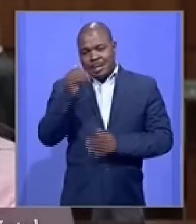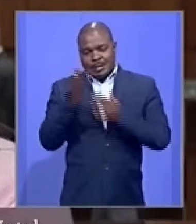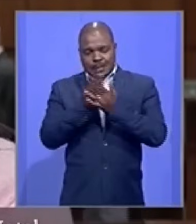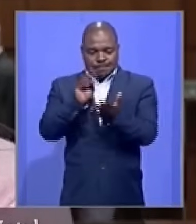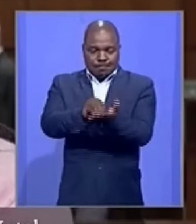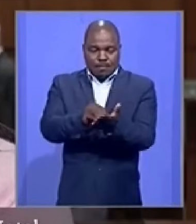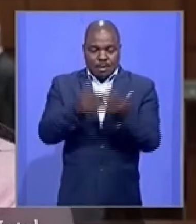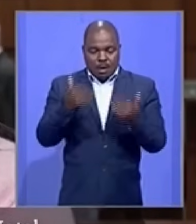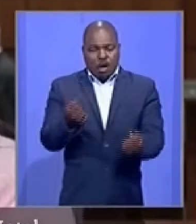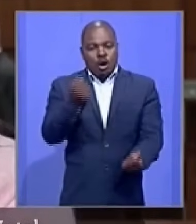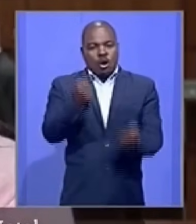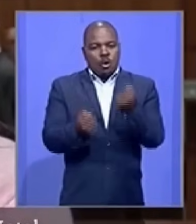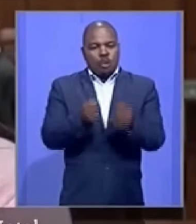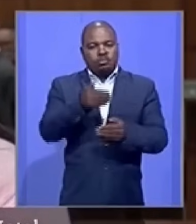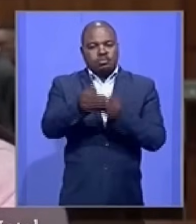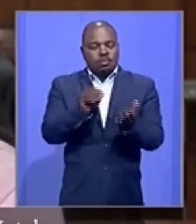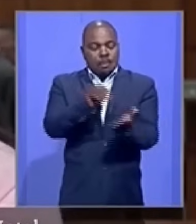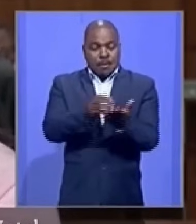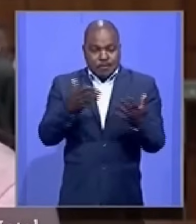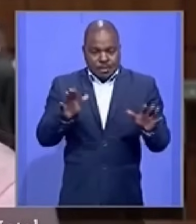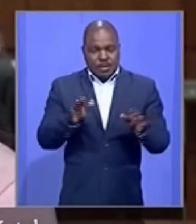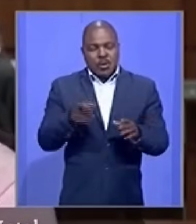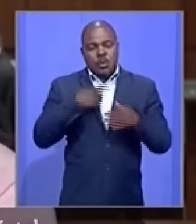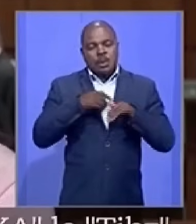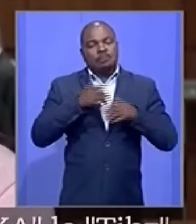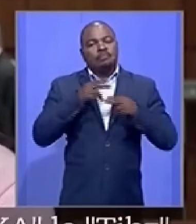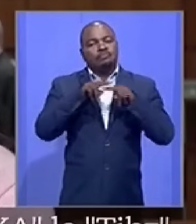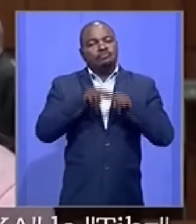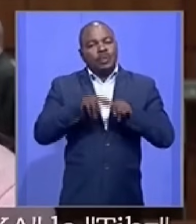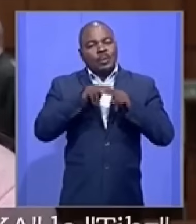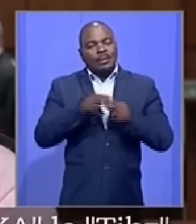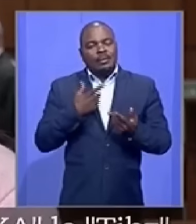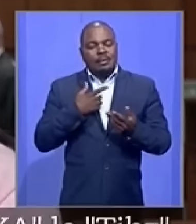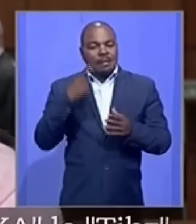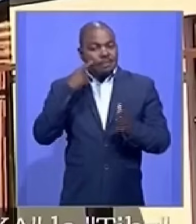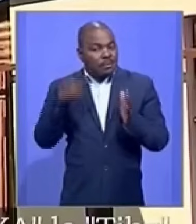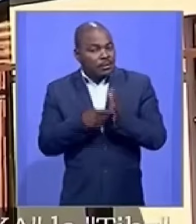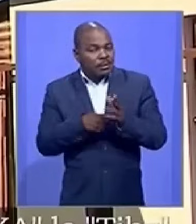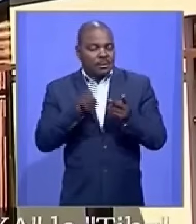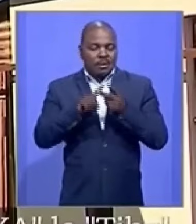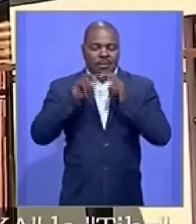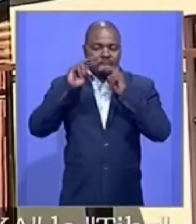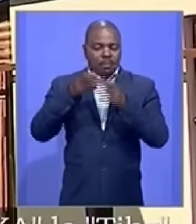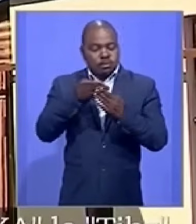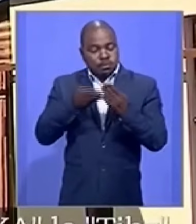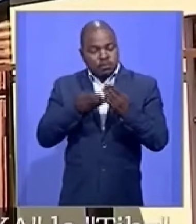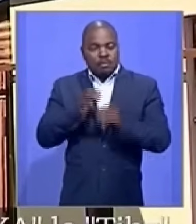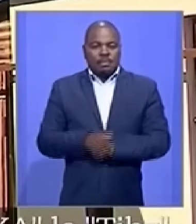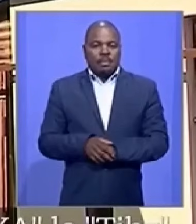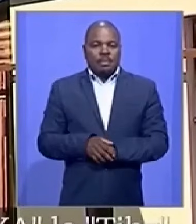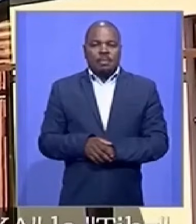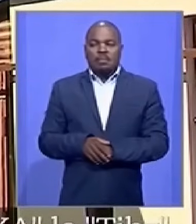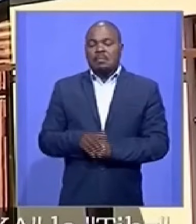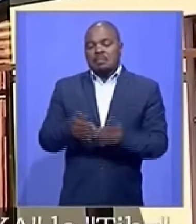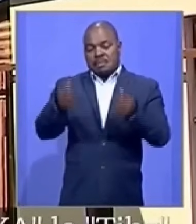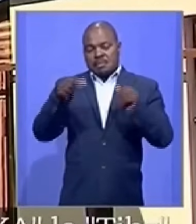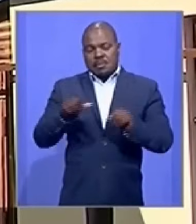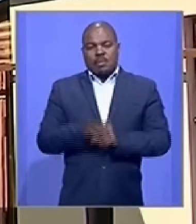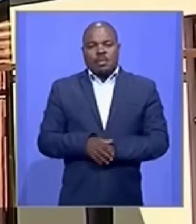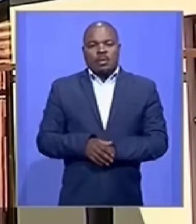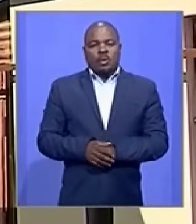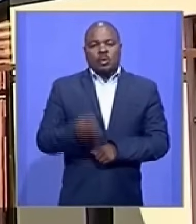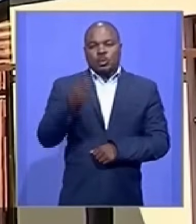is on the court roll, and we rely heavily on evidence and investigations. Ka ho le leng batswadi ba diphofu tse